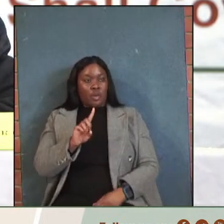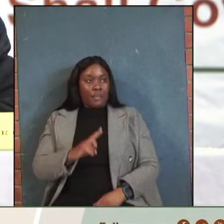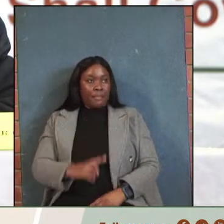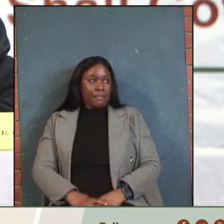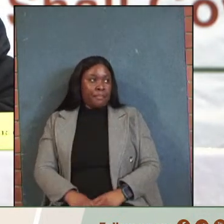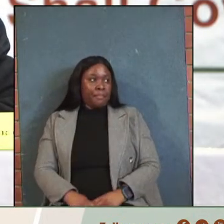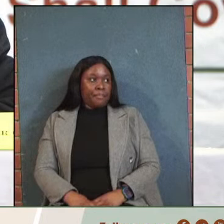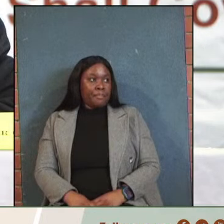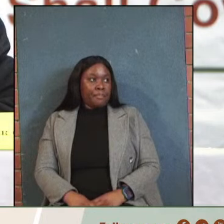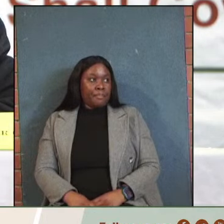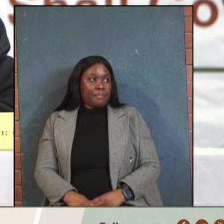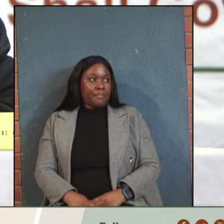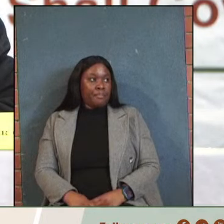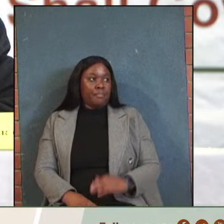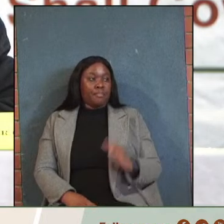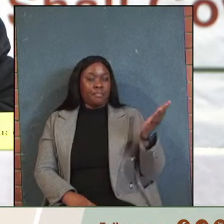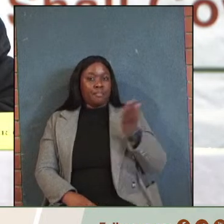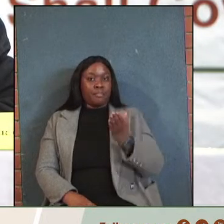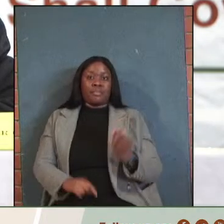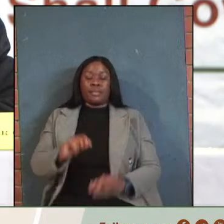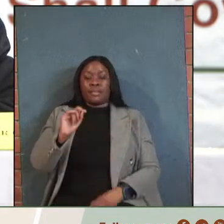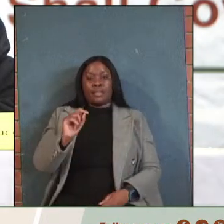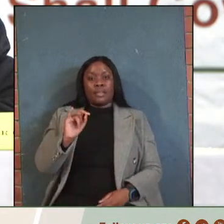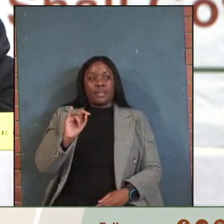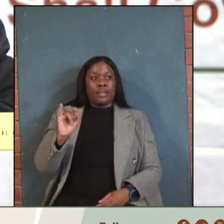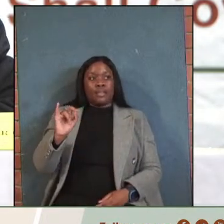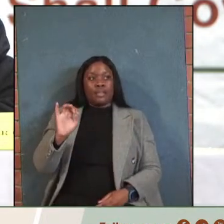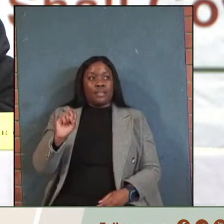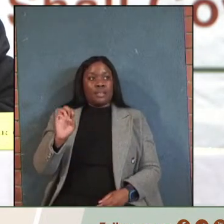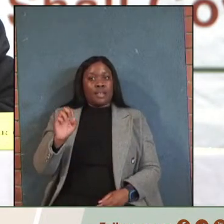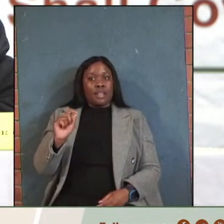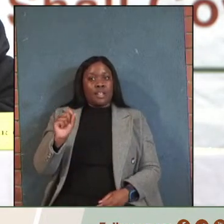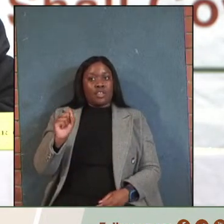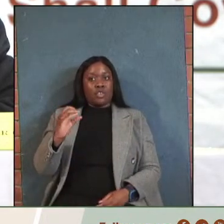121. I'd like to call upon Tiseto Golano,